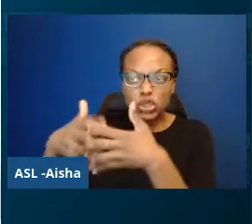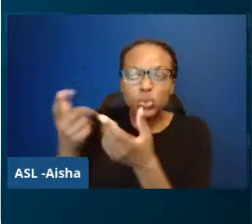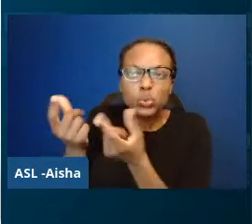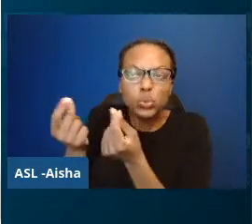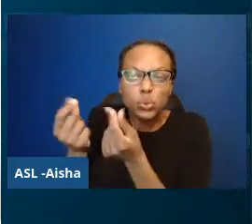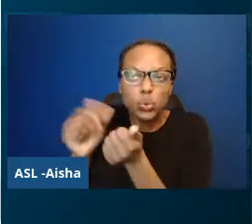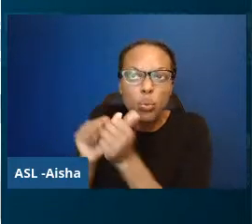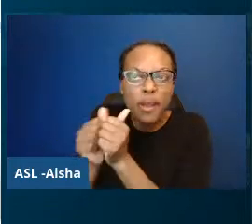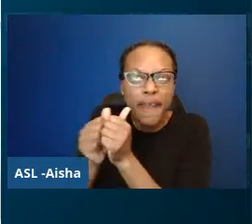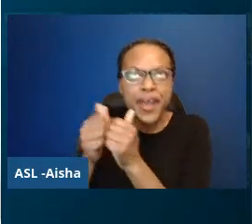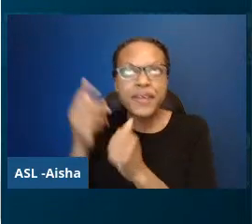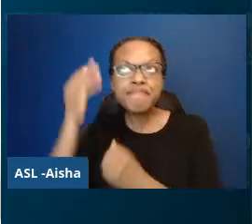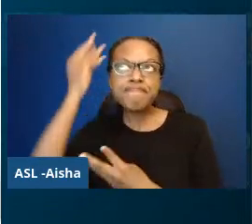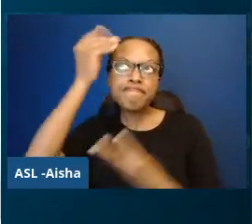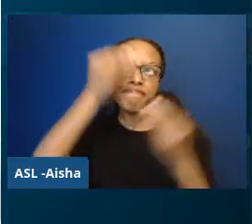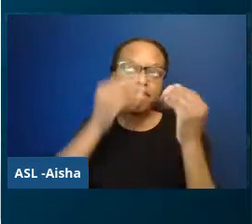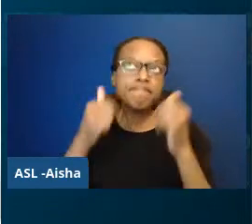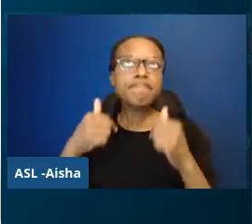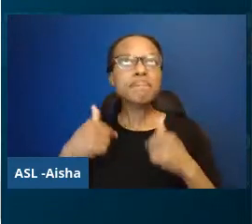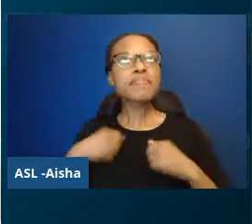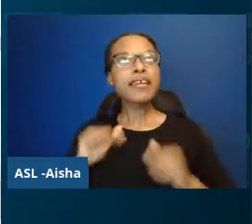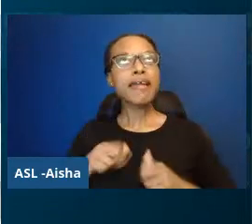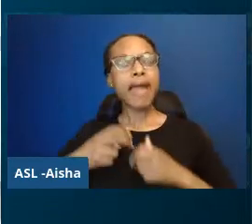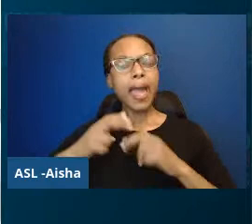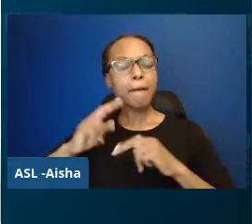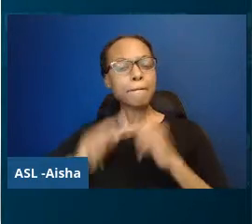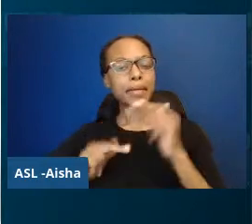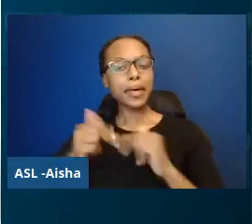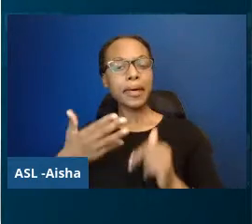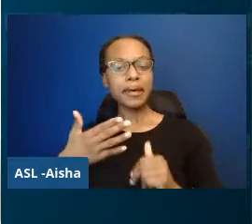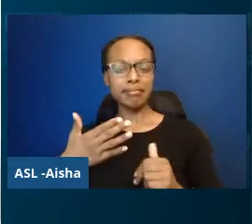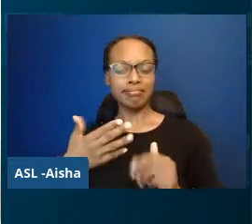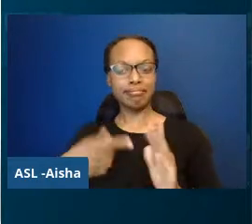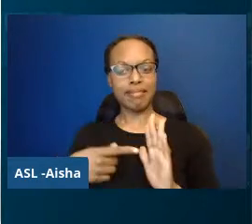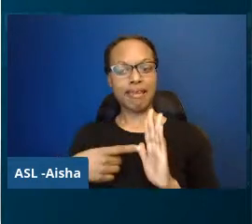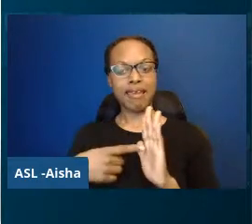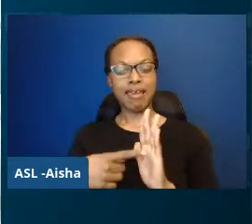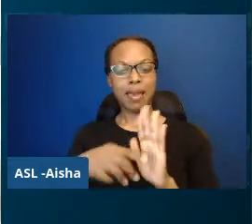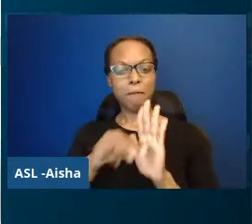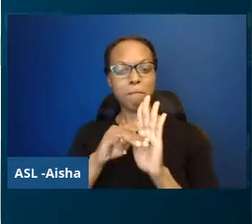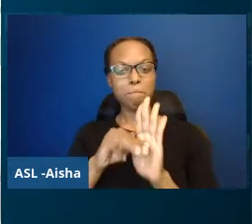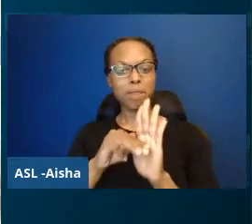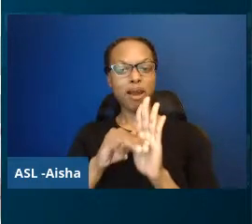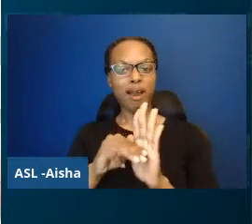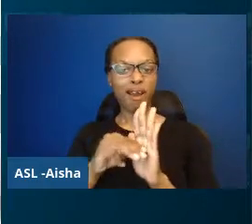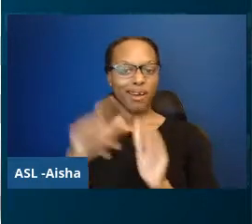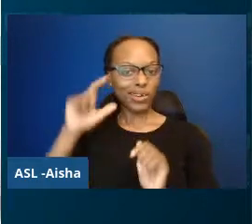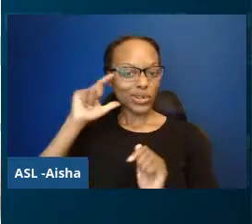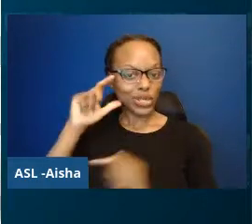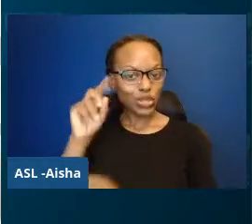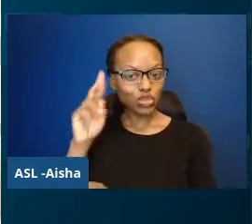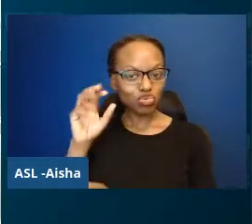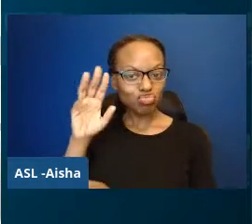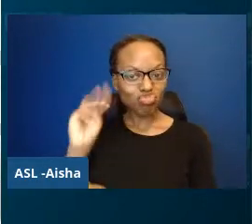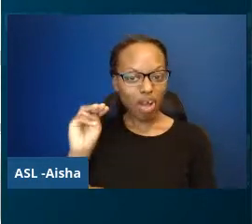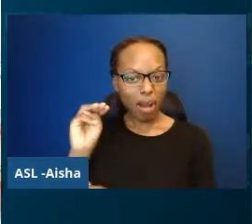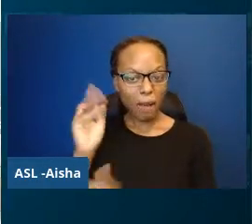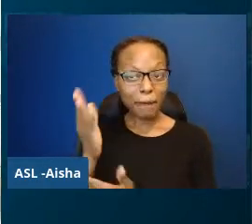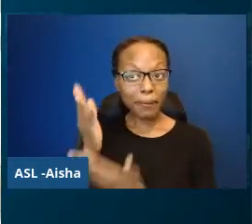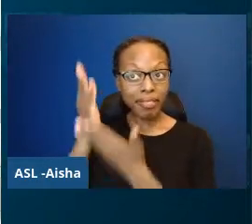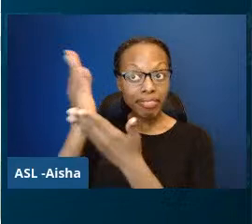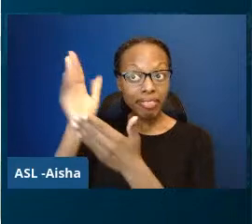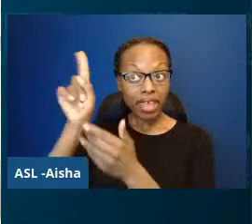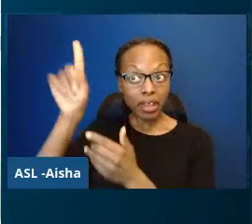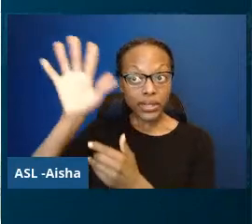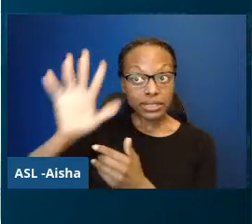you might be able to build your own model eardrum that could detect space space sounds, even in the absence of some of those